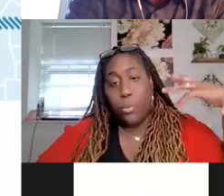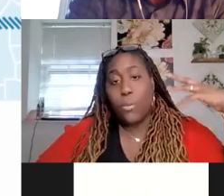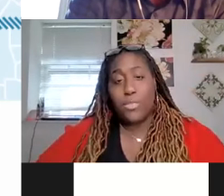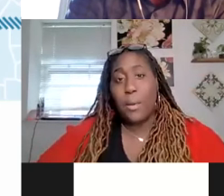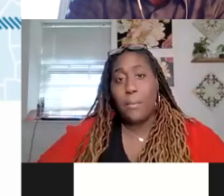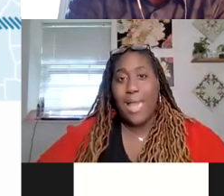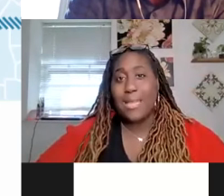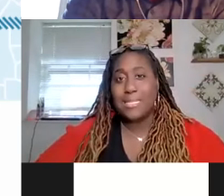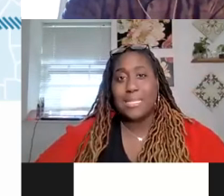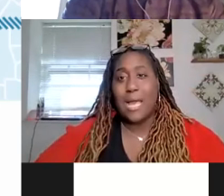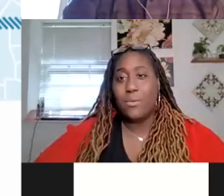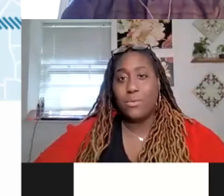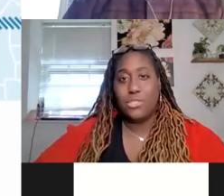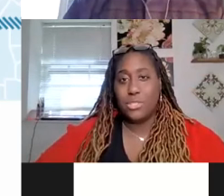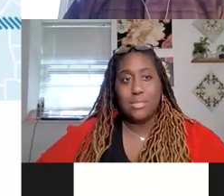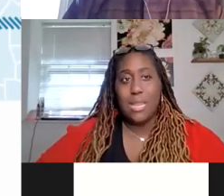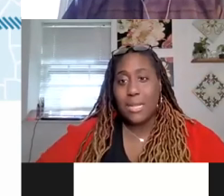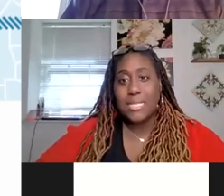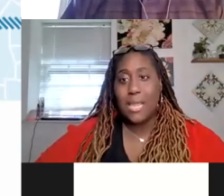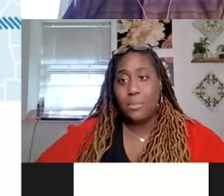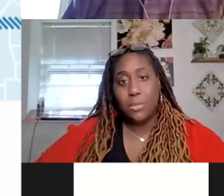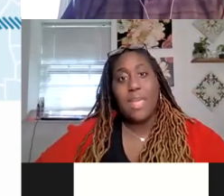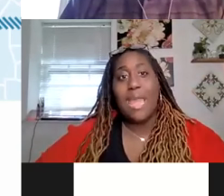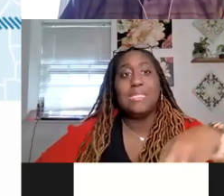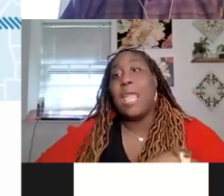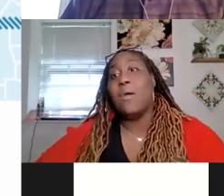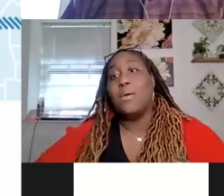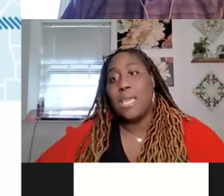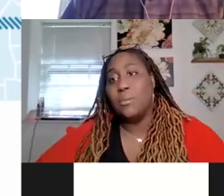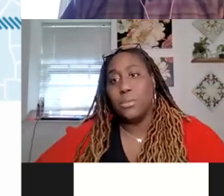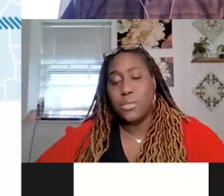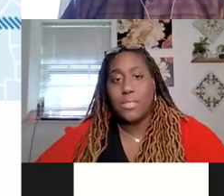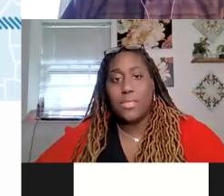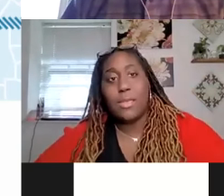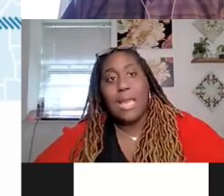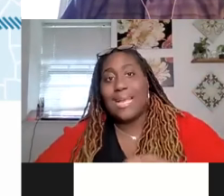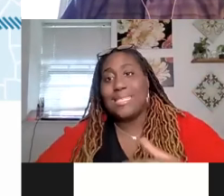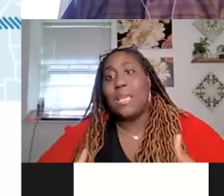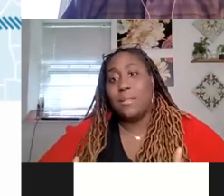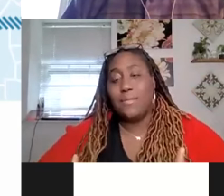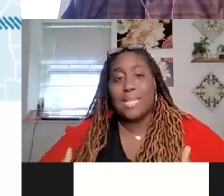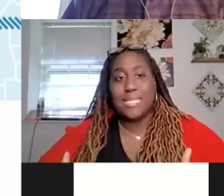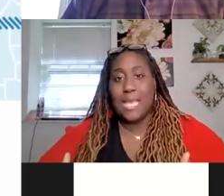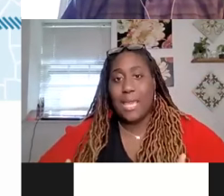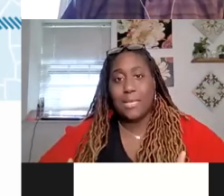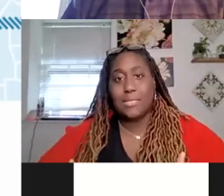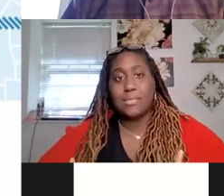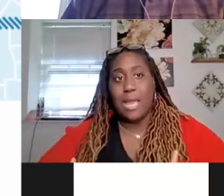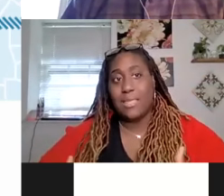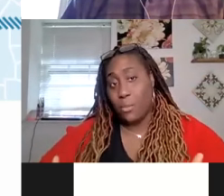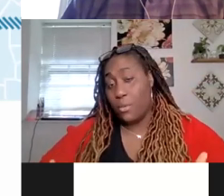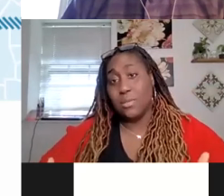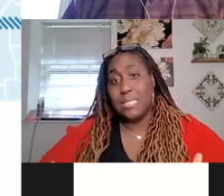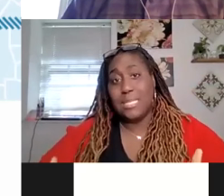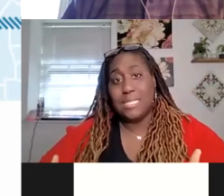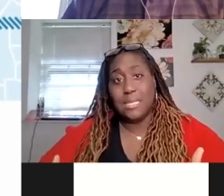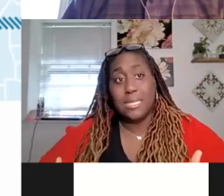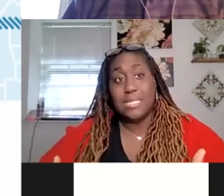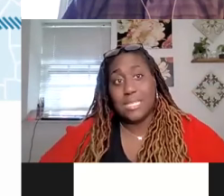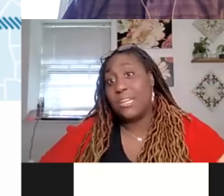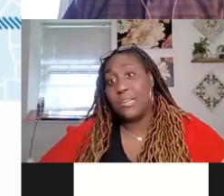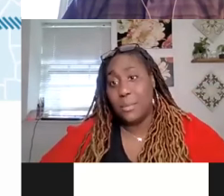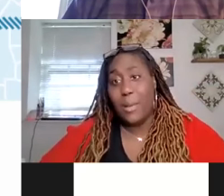or where we thought pie in the sky was just not attainable, that is now attainable. So I think I say all of that to say is I think we really